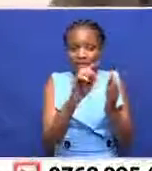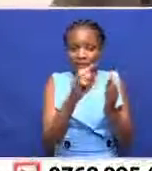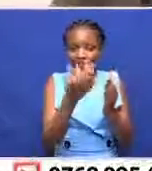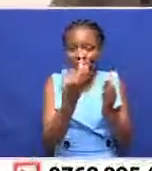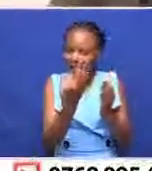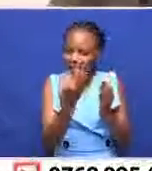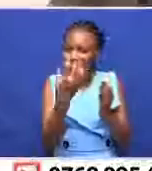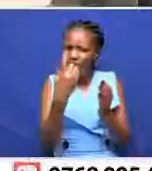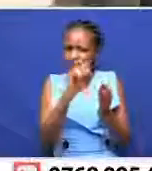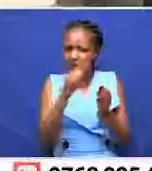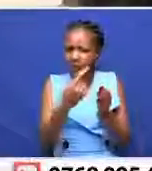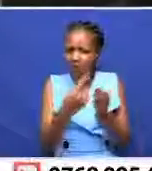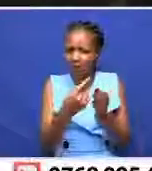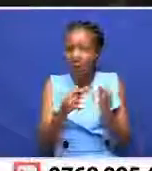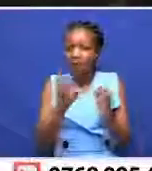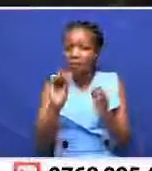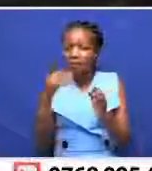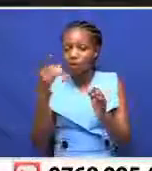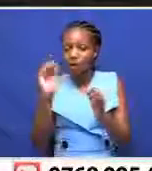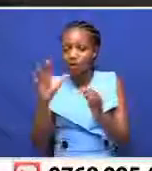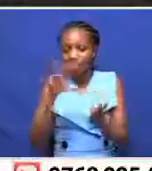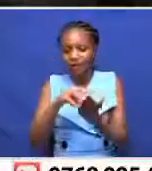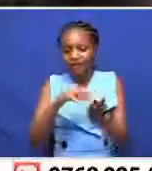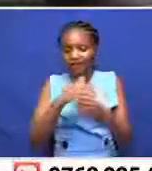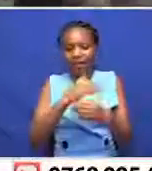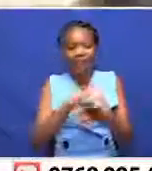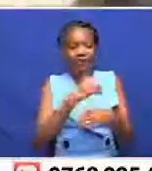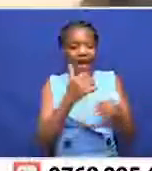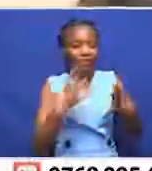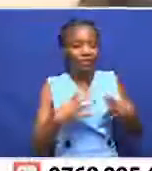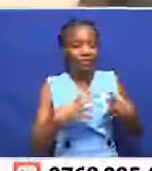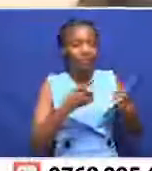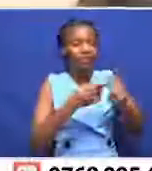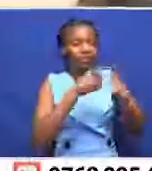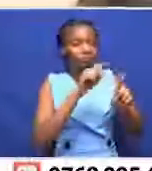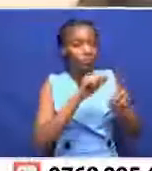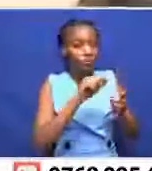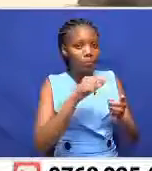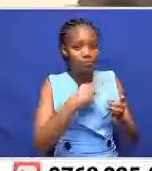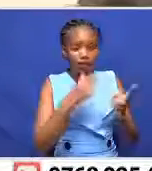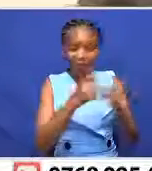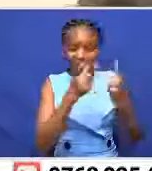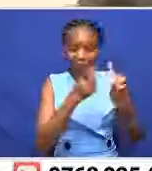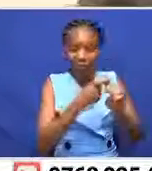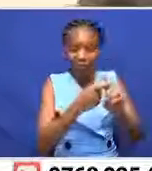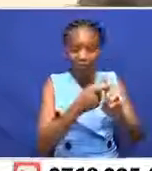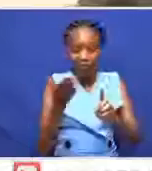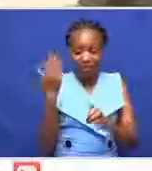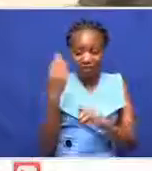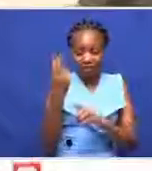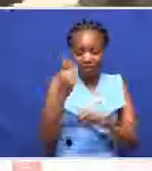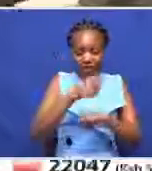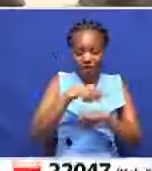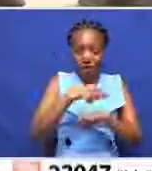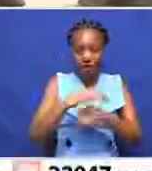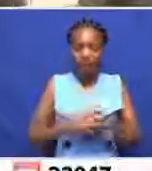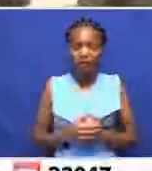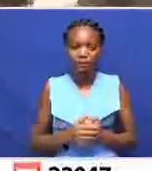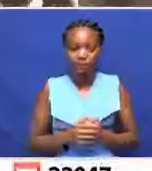31,015 cases after 379 more people tested positive for the virus in the last 24